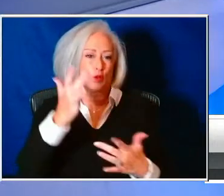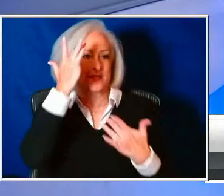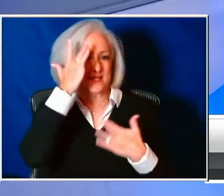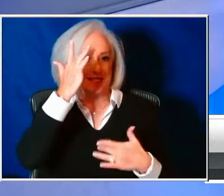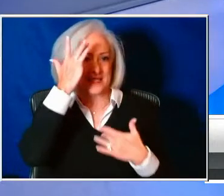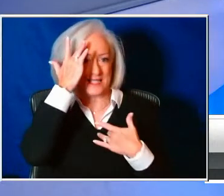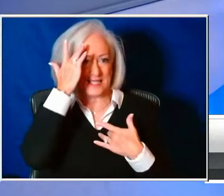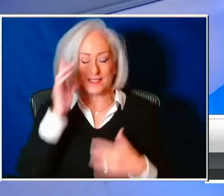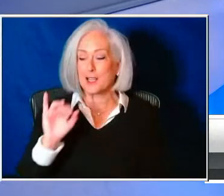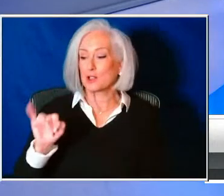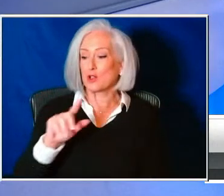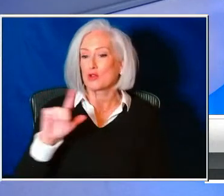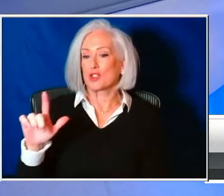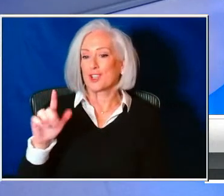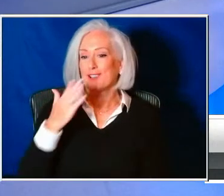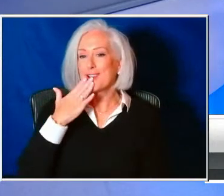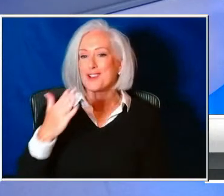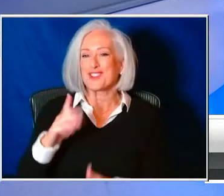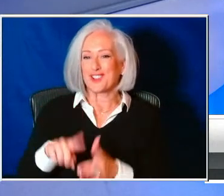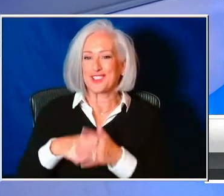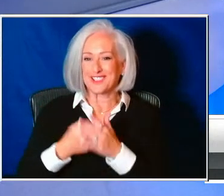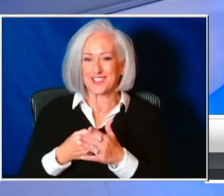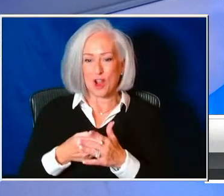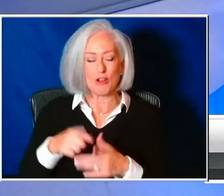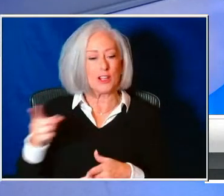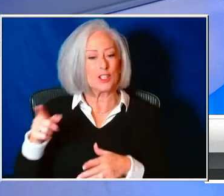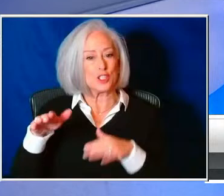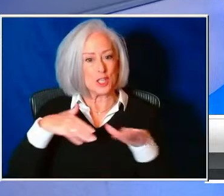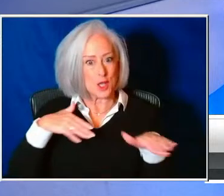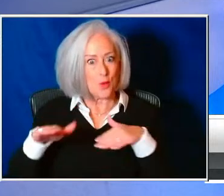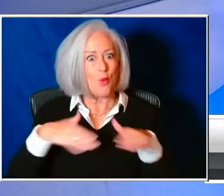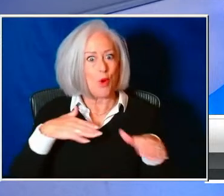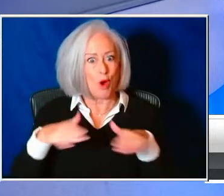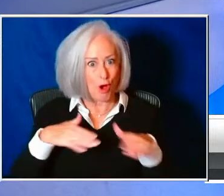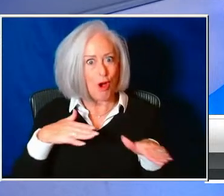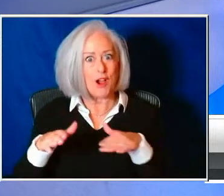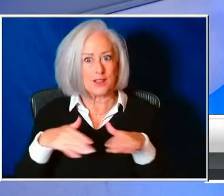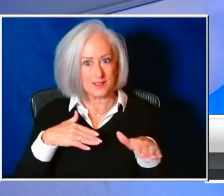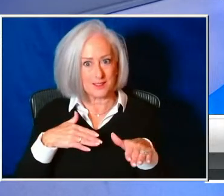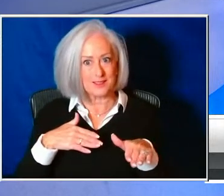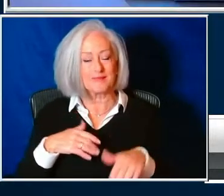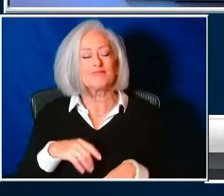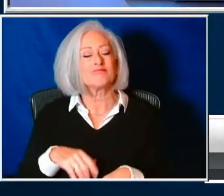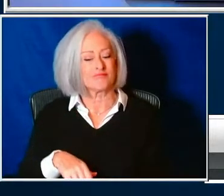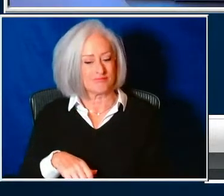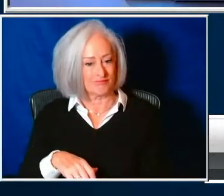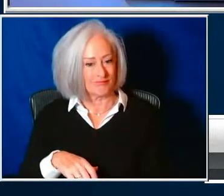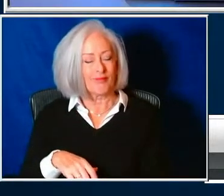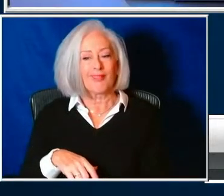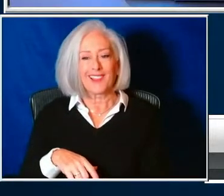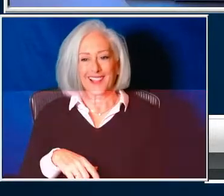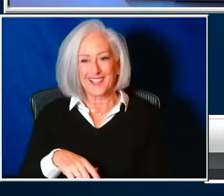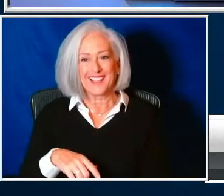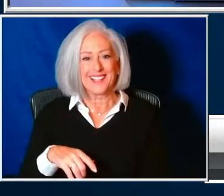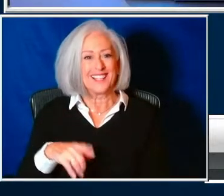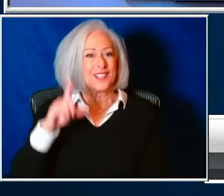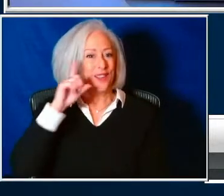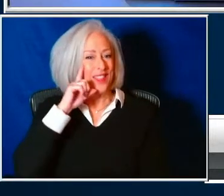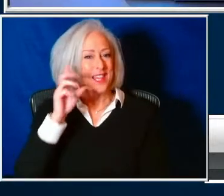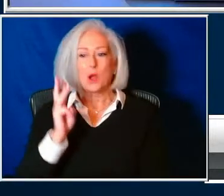start She absolutely on that, does. because I know she walks. Jill, I know you're a big walker. We always think of wine as